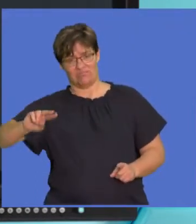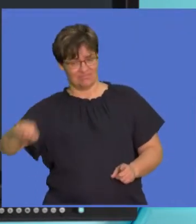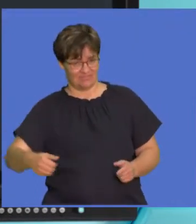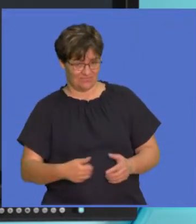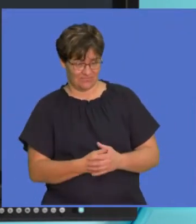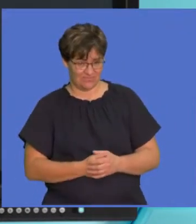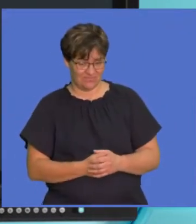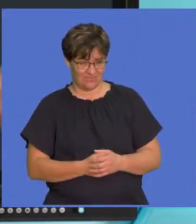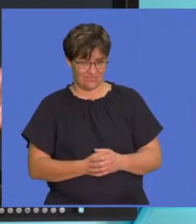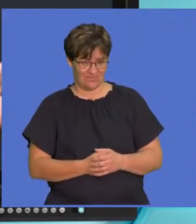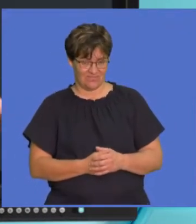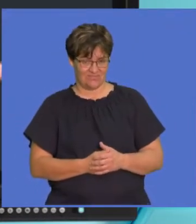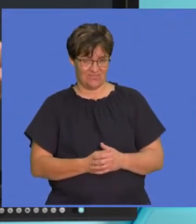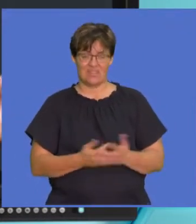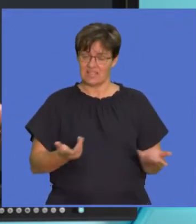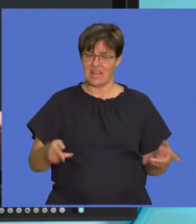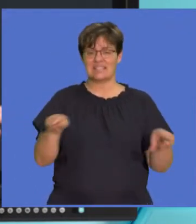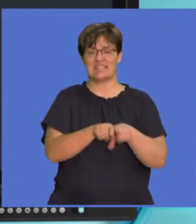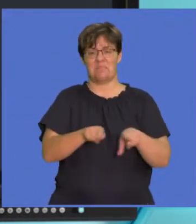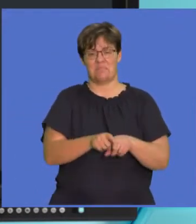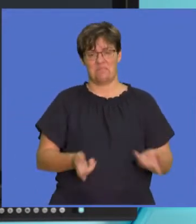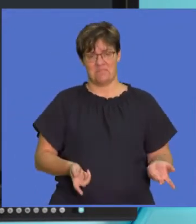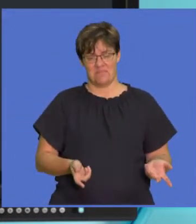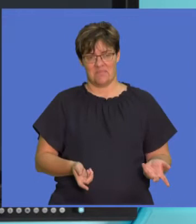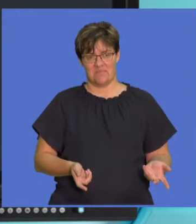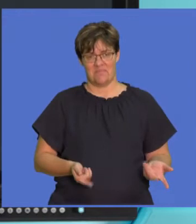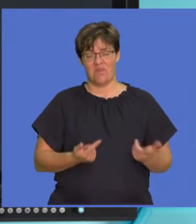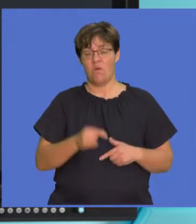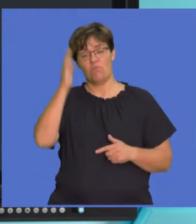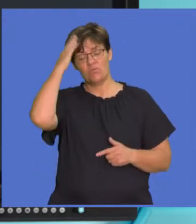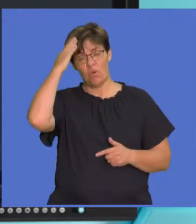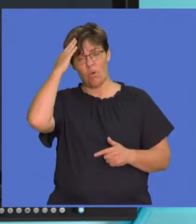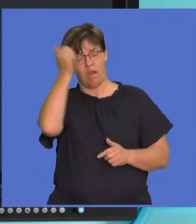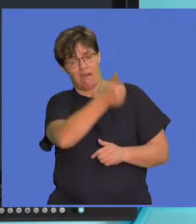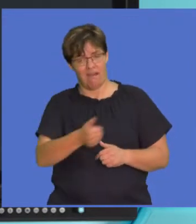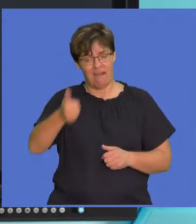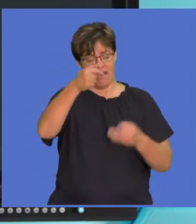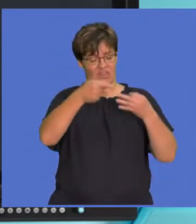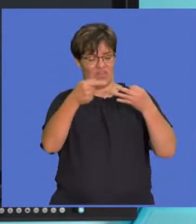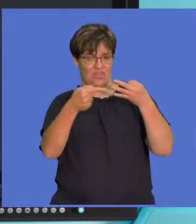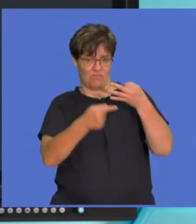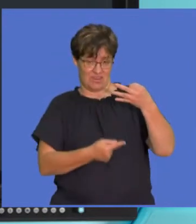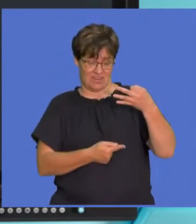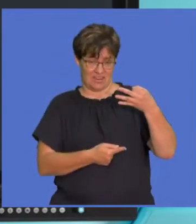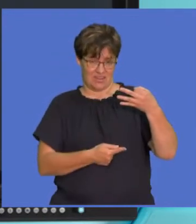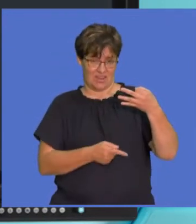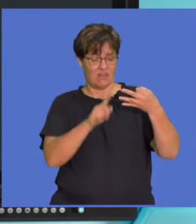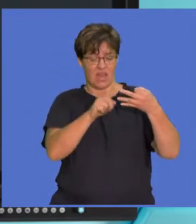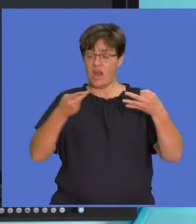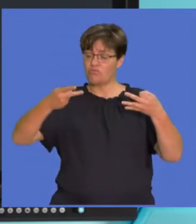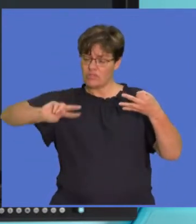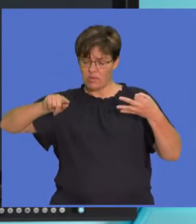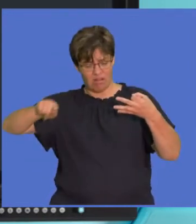two, either yes or no, and then you know the opposite. So it's the same thing as this. You just need to know the main 3